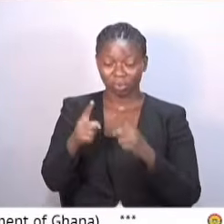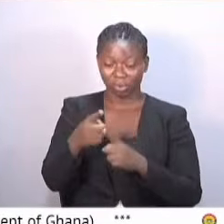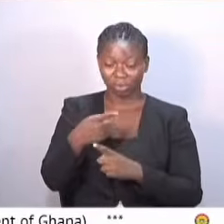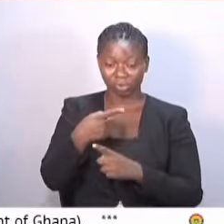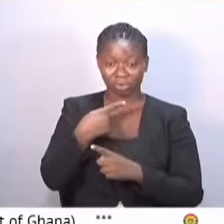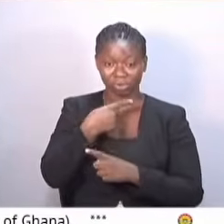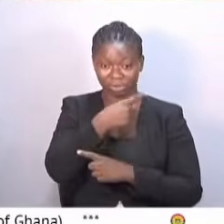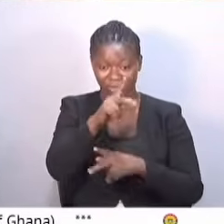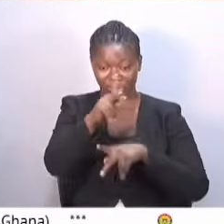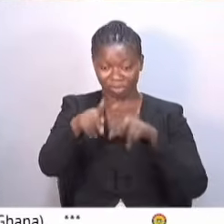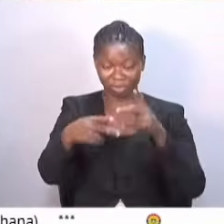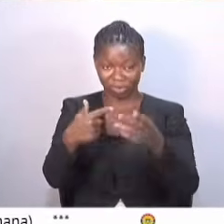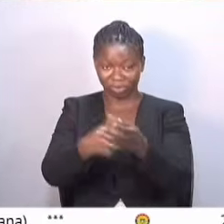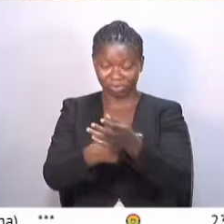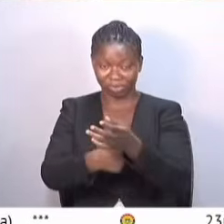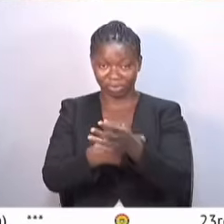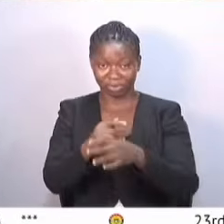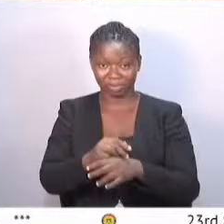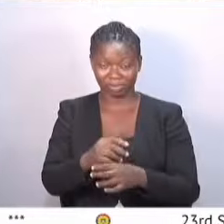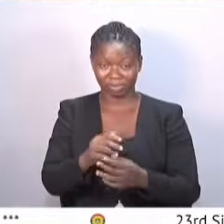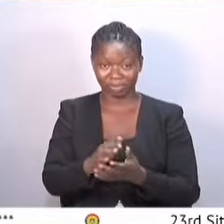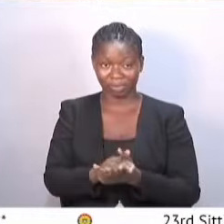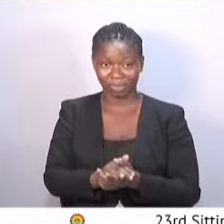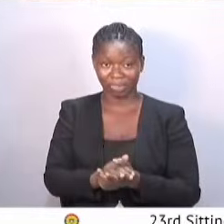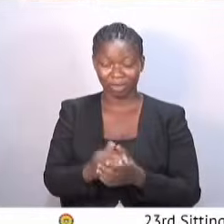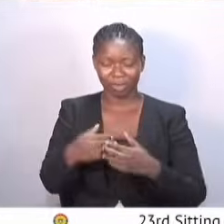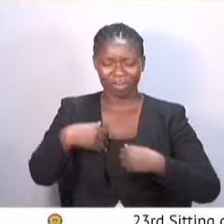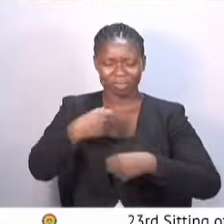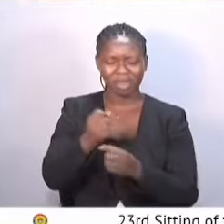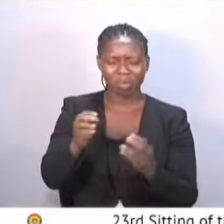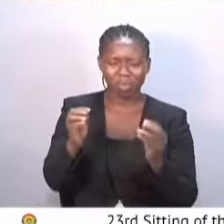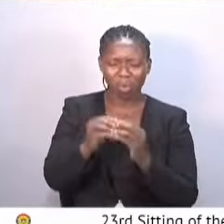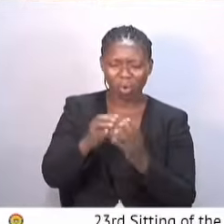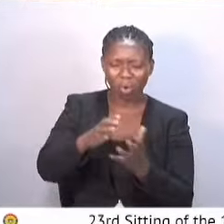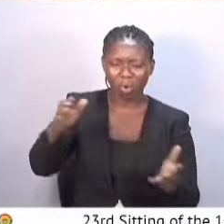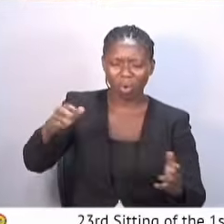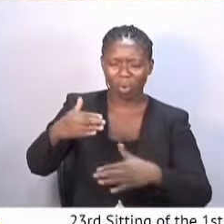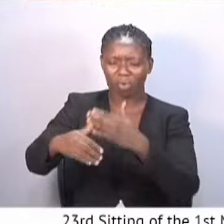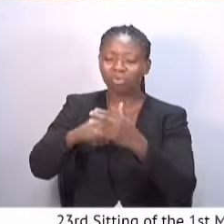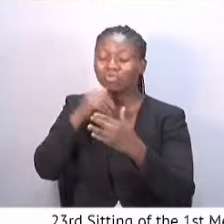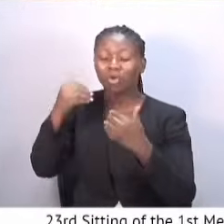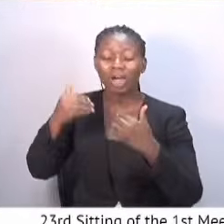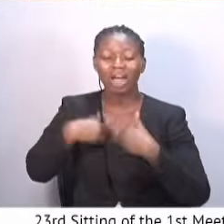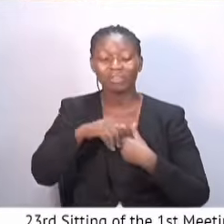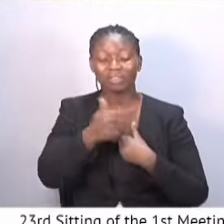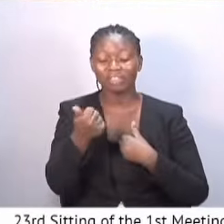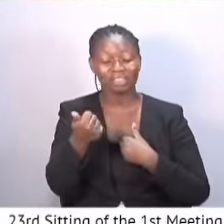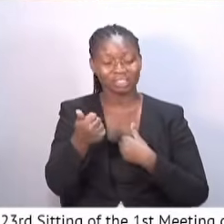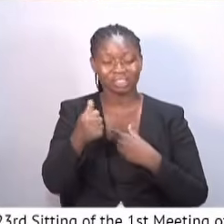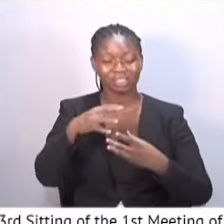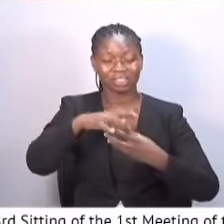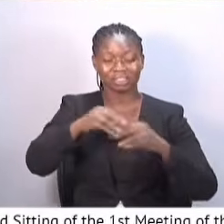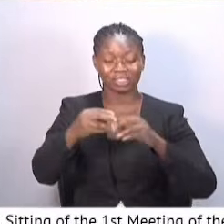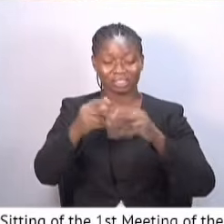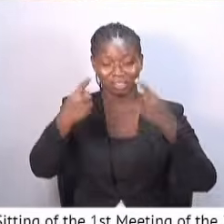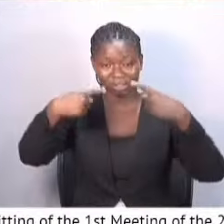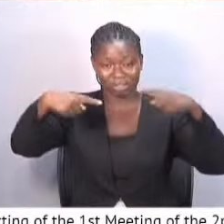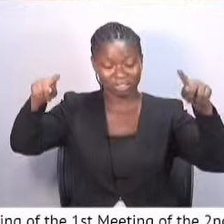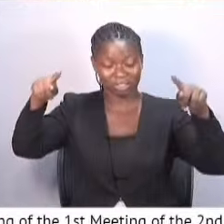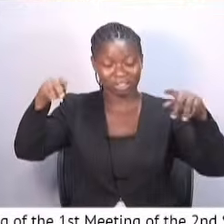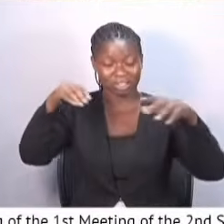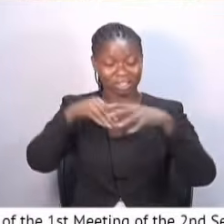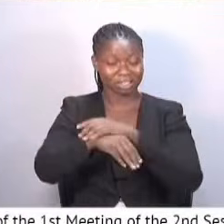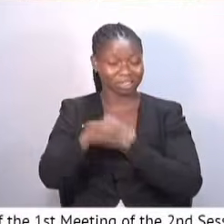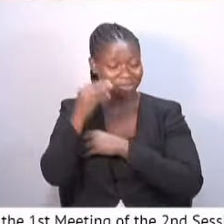you were telling the people of Ghana that you have made a lot of progress, you did not have a single success story in mind.